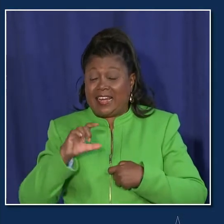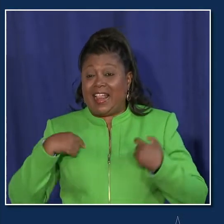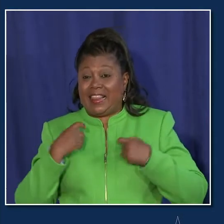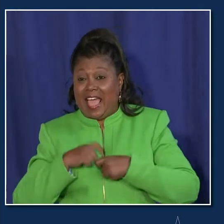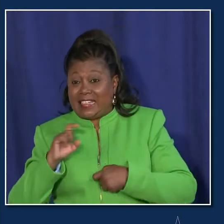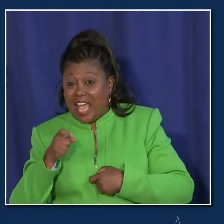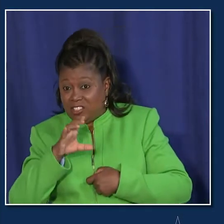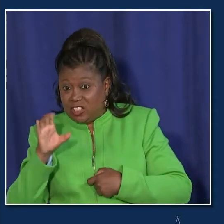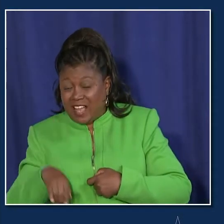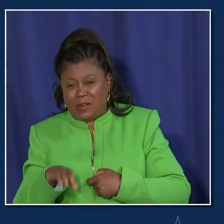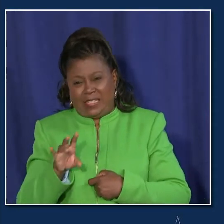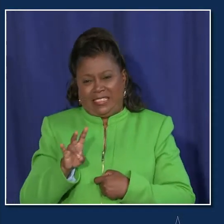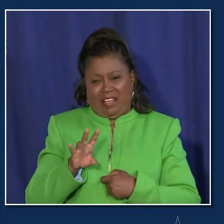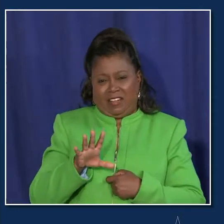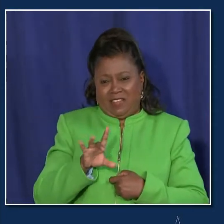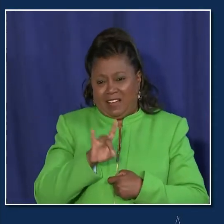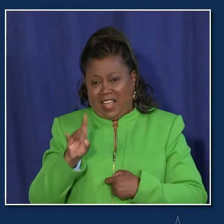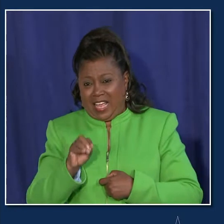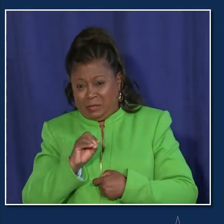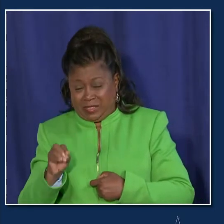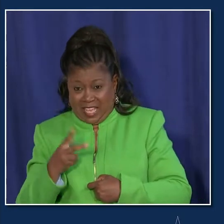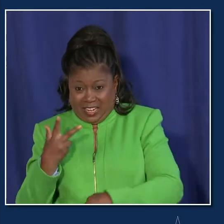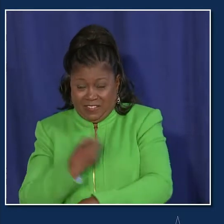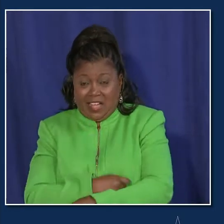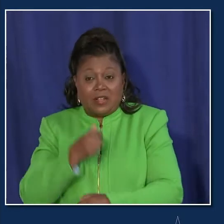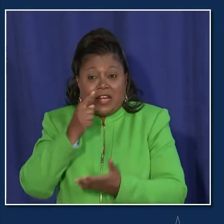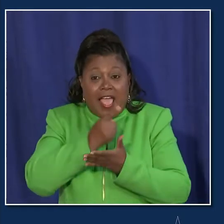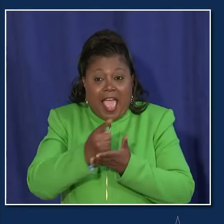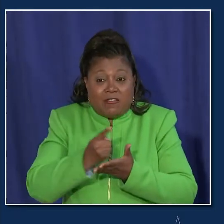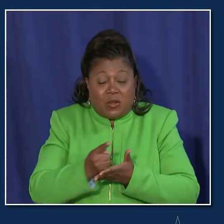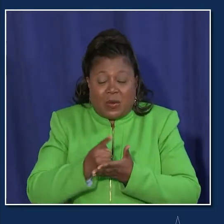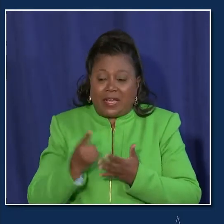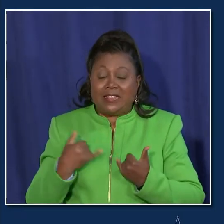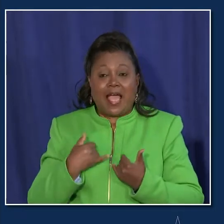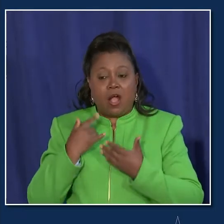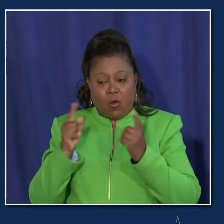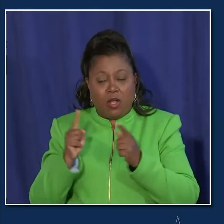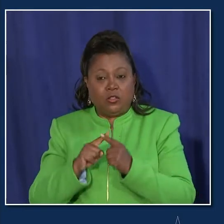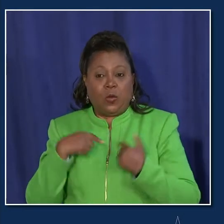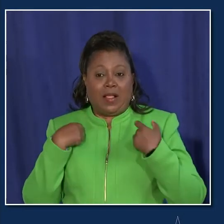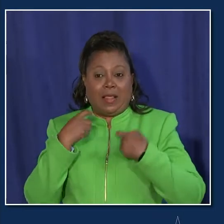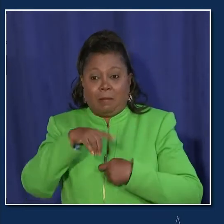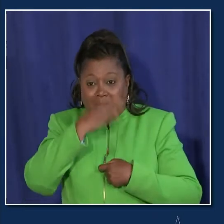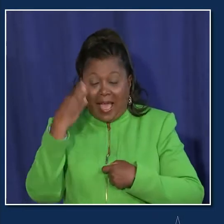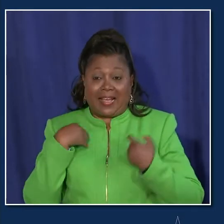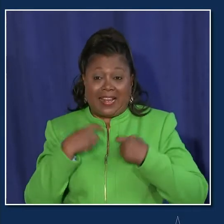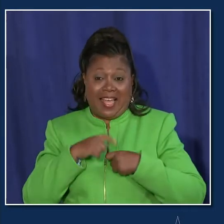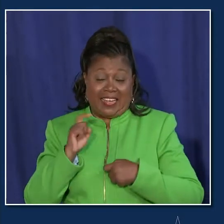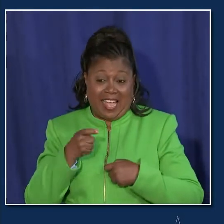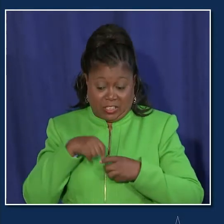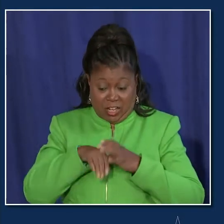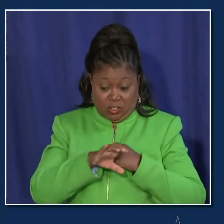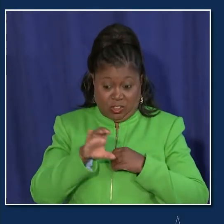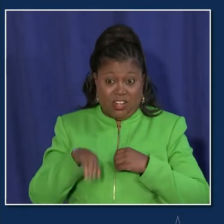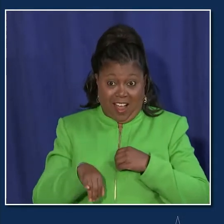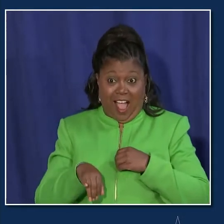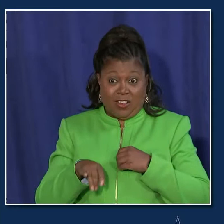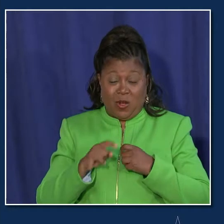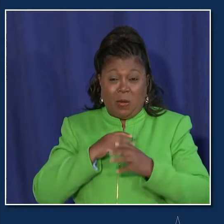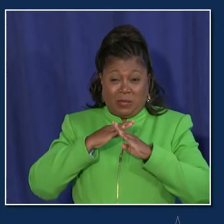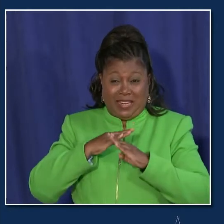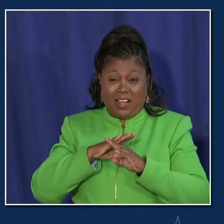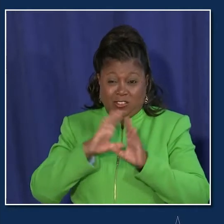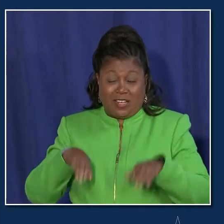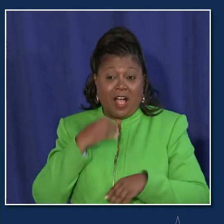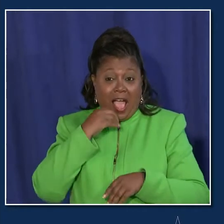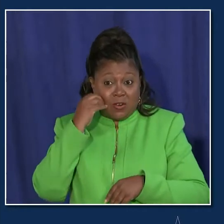Chicagoans. 75 to 80% of the vaccines every week are now going to Black and Latinx Chicagoans. And in our Chicago Protect Chicago